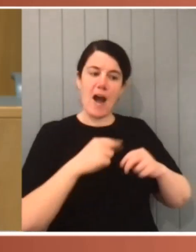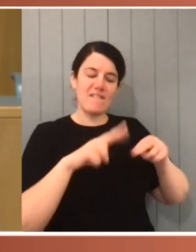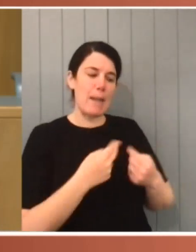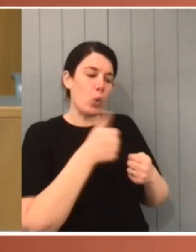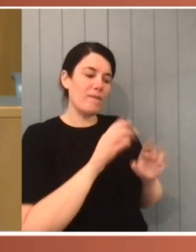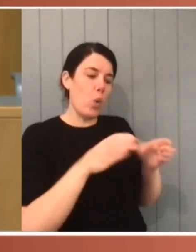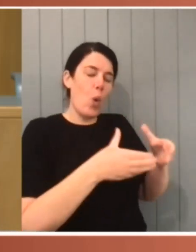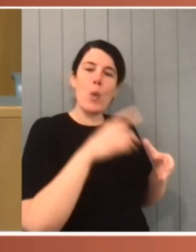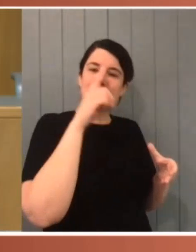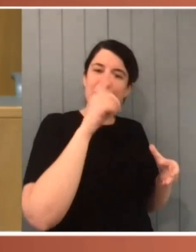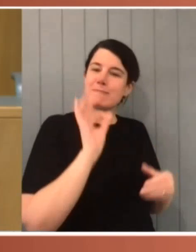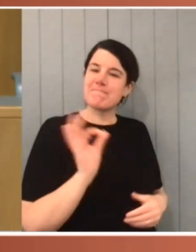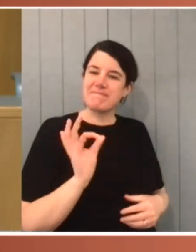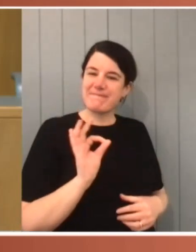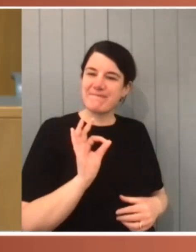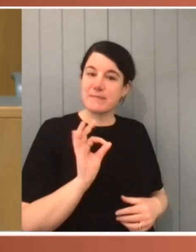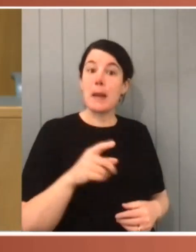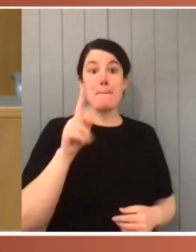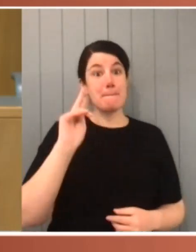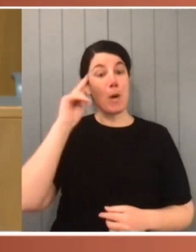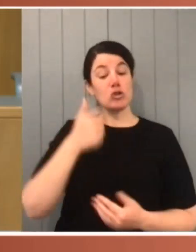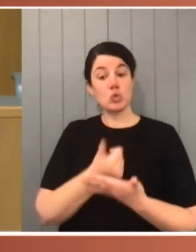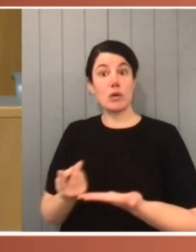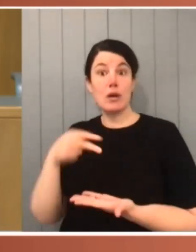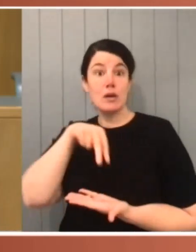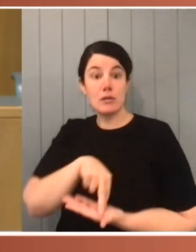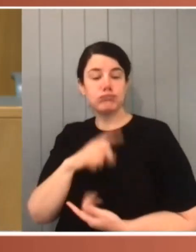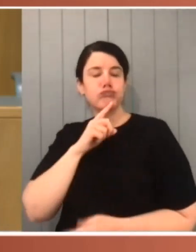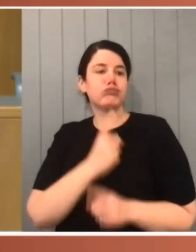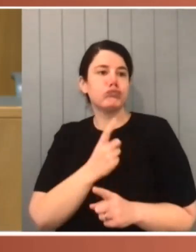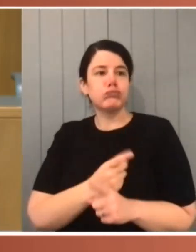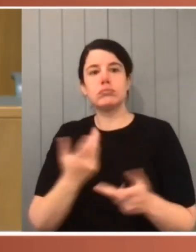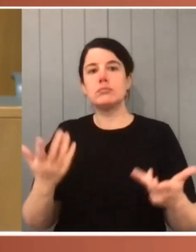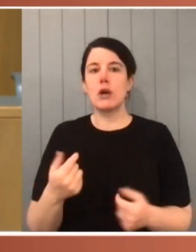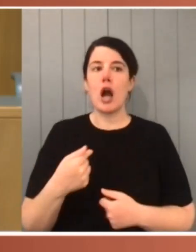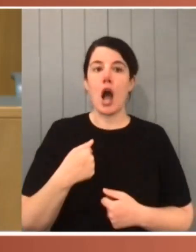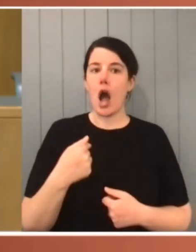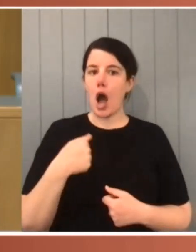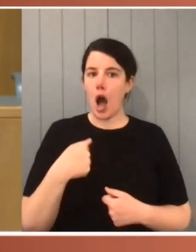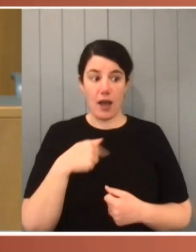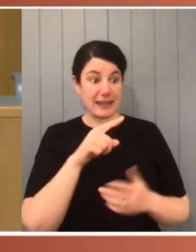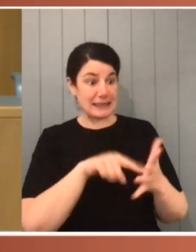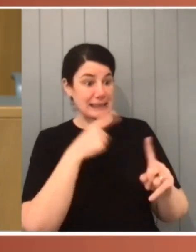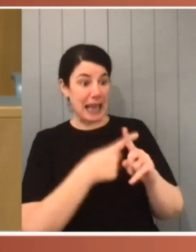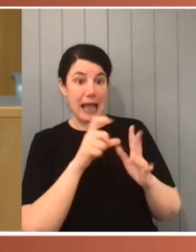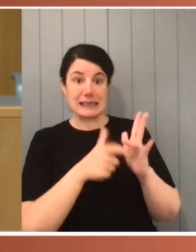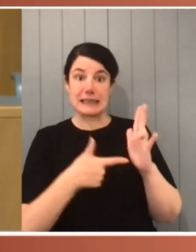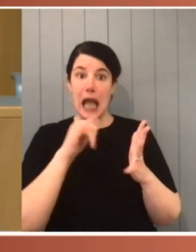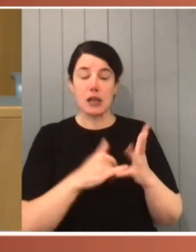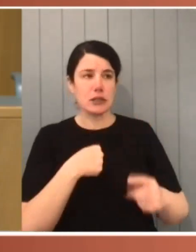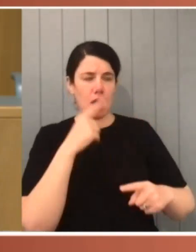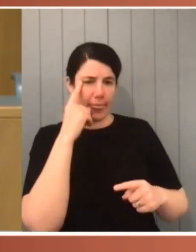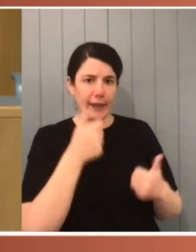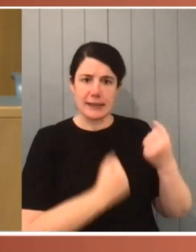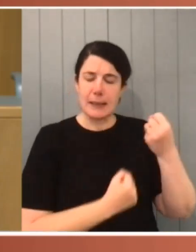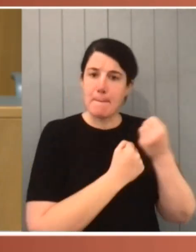Normally, politicians, we expect politicians to say things like, I defend this tax cut because I think it's good for